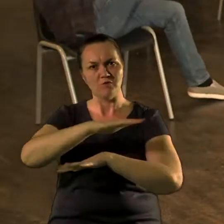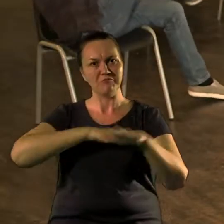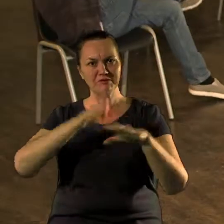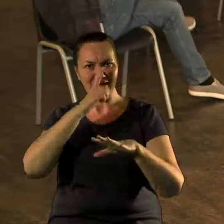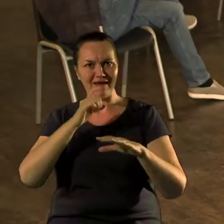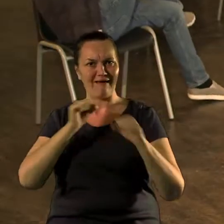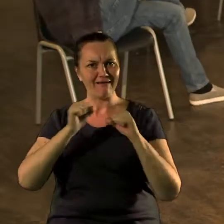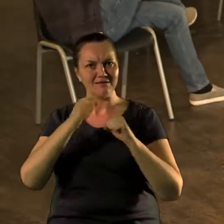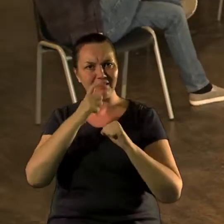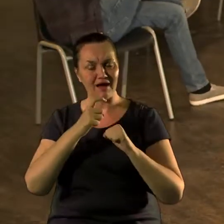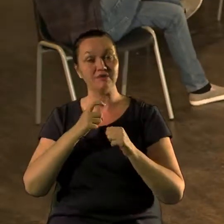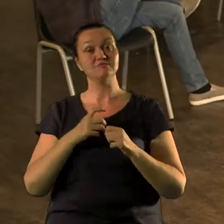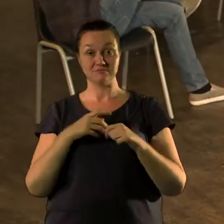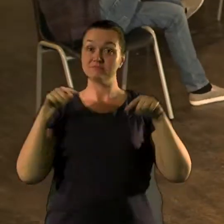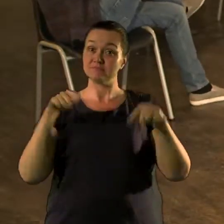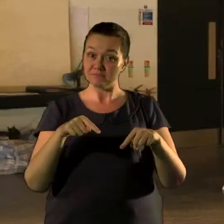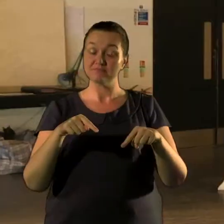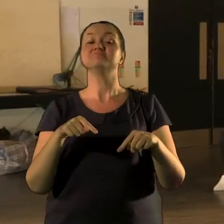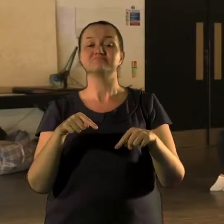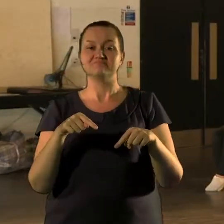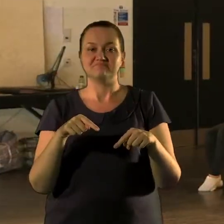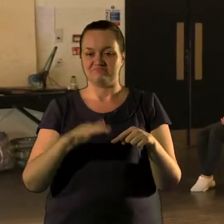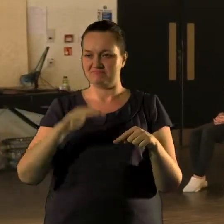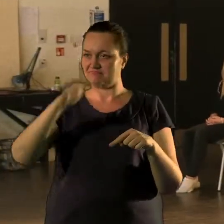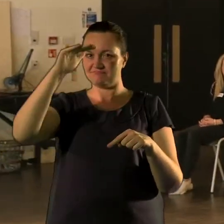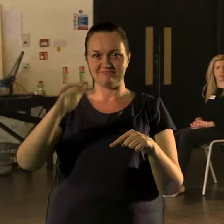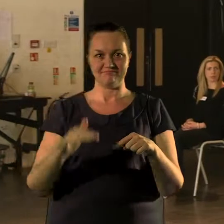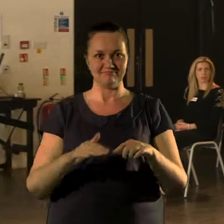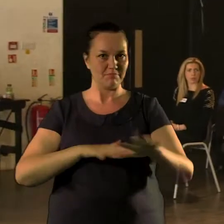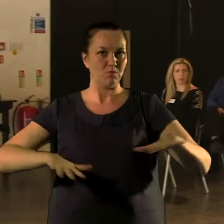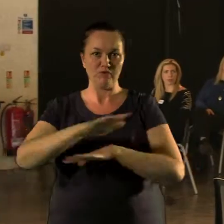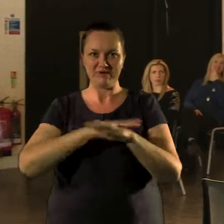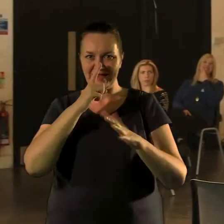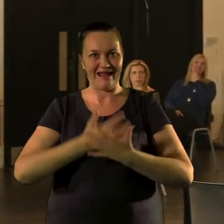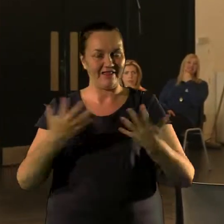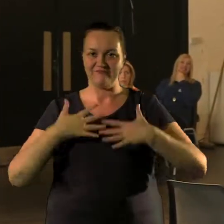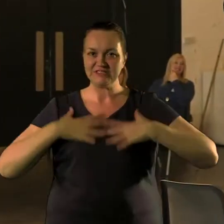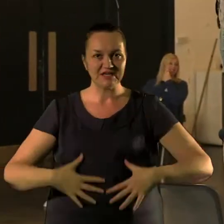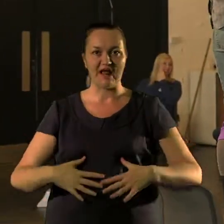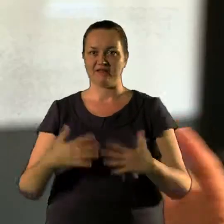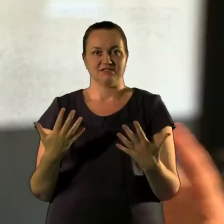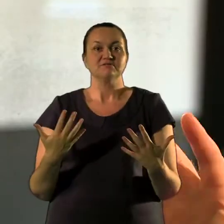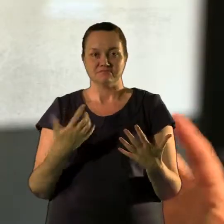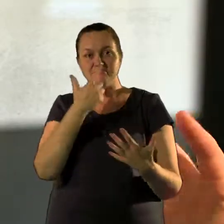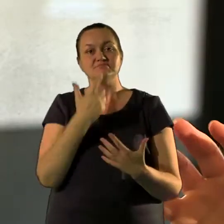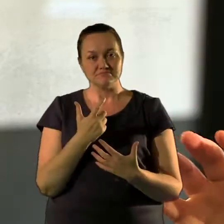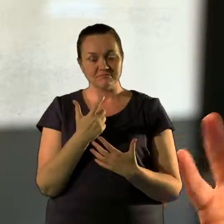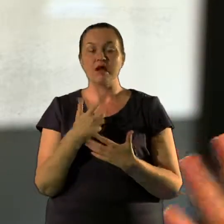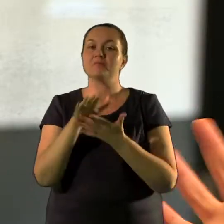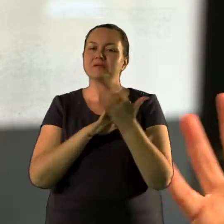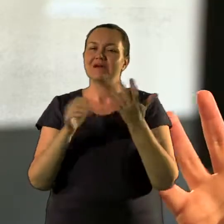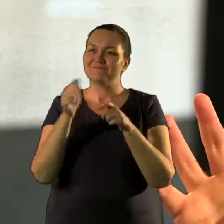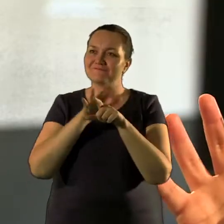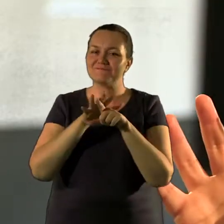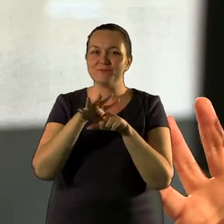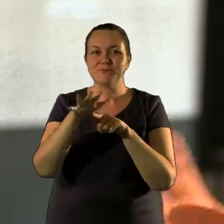at its best can take on any level and any physicality. So it achieves a multitude of effects, all